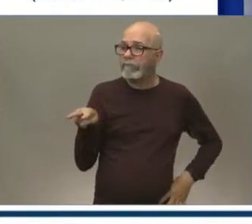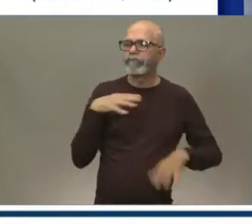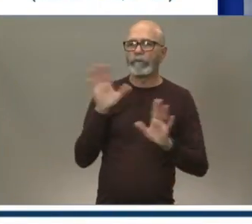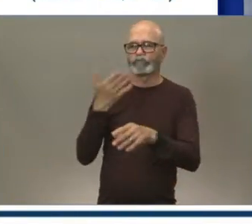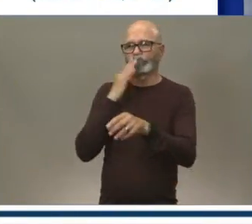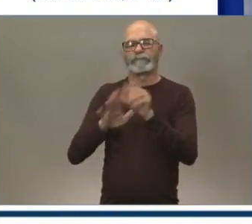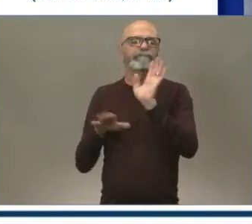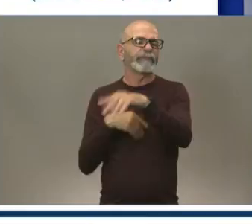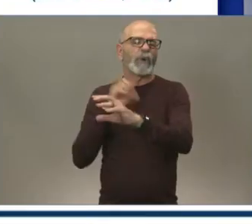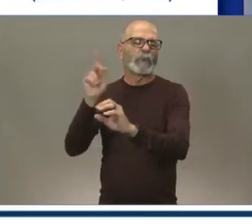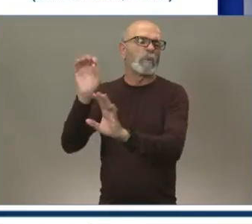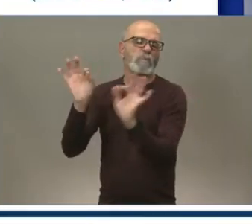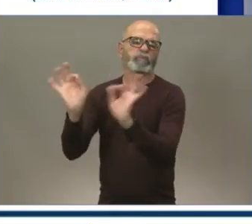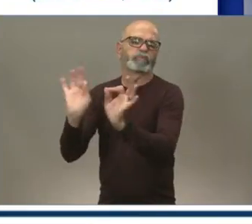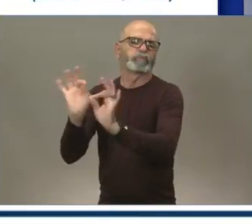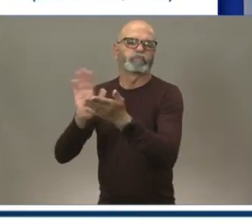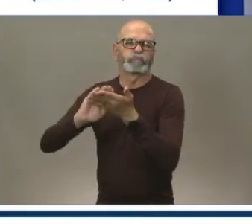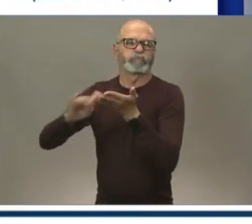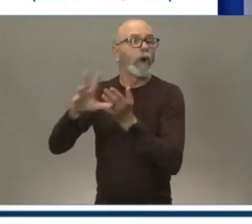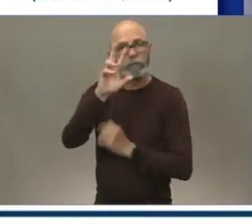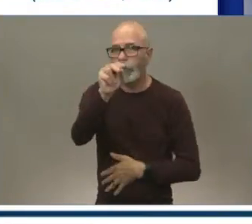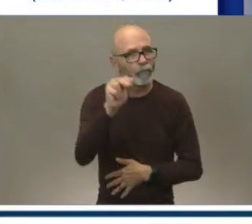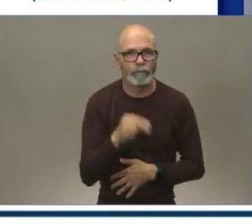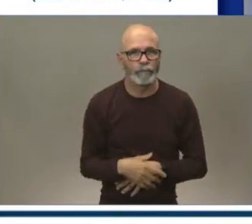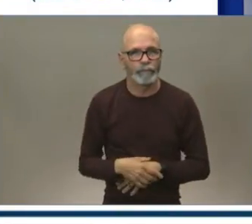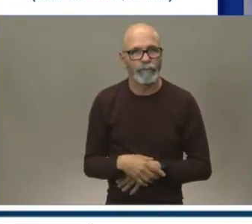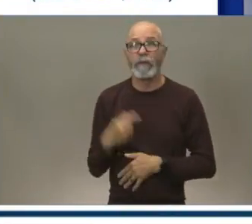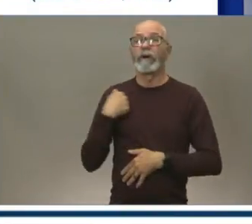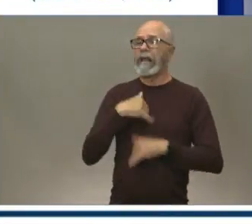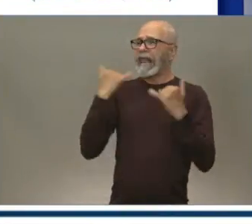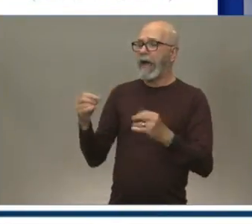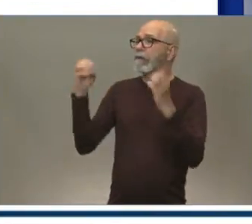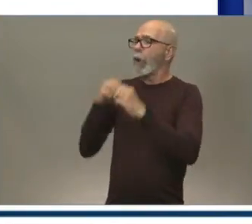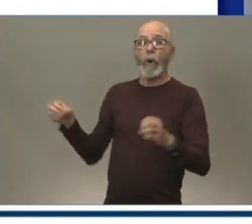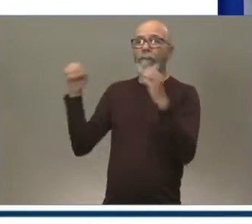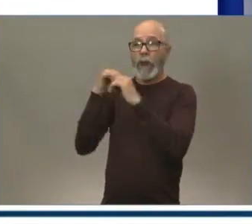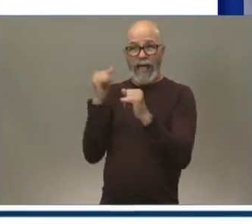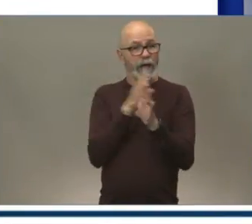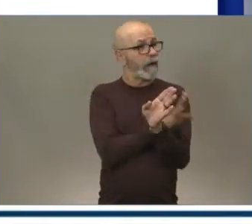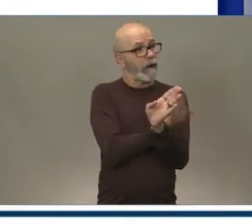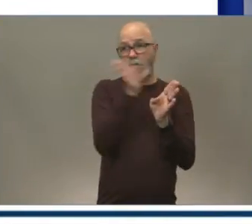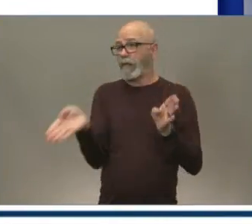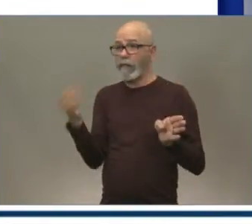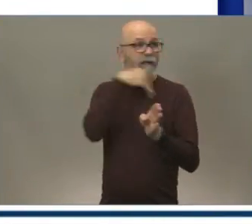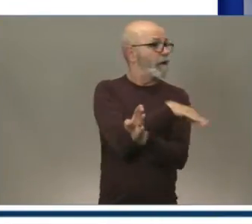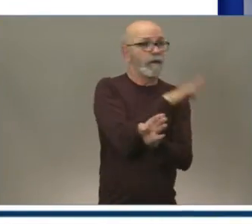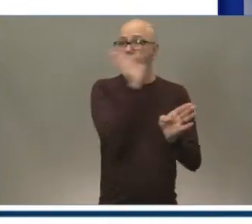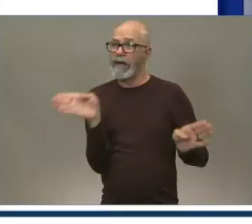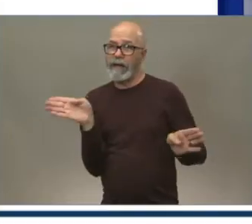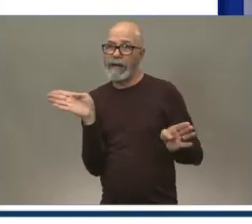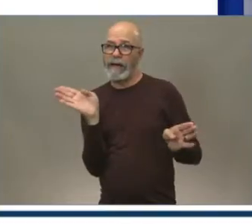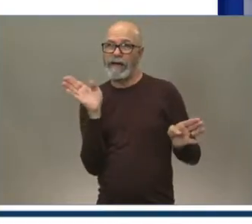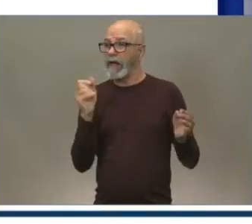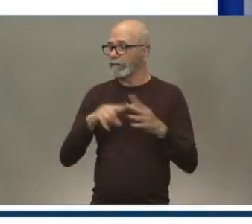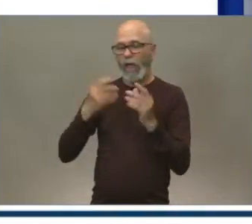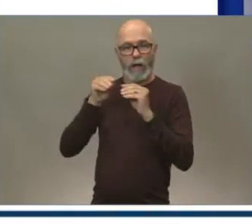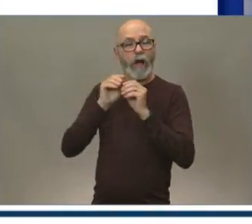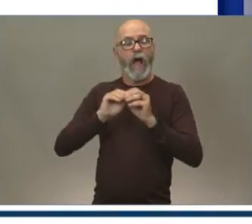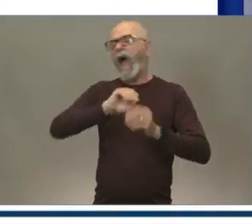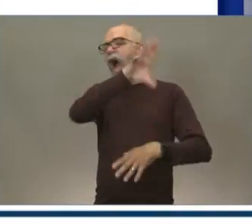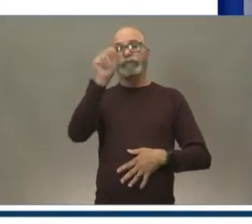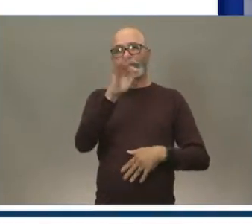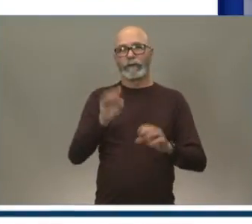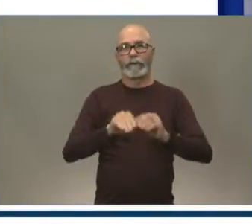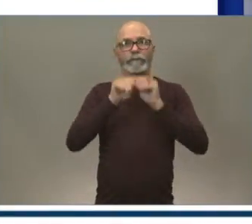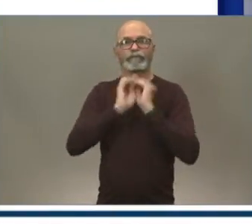of our borders where some variants have gained a foothold. No one wants that. Right now, our immediate concern is the